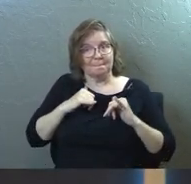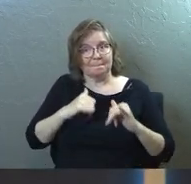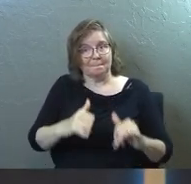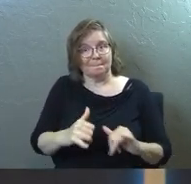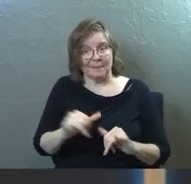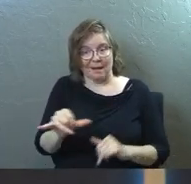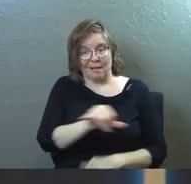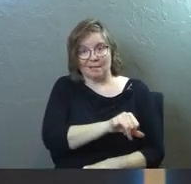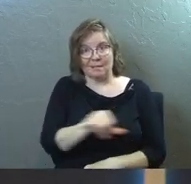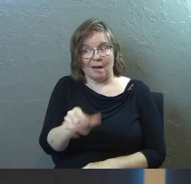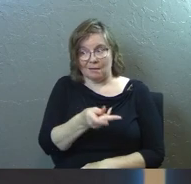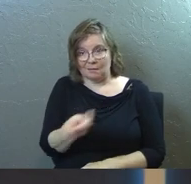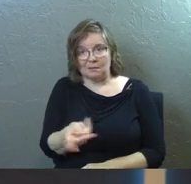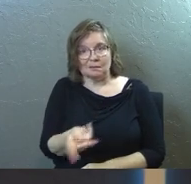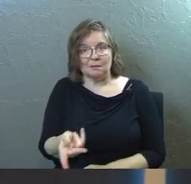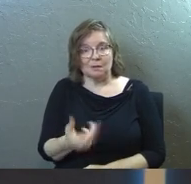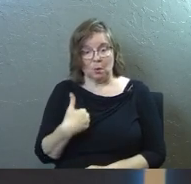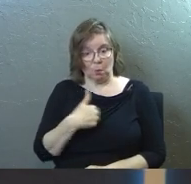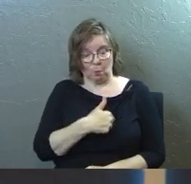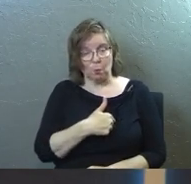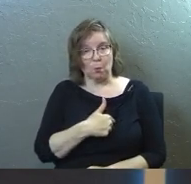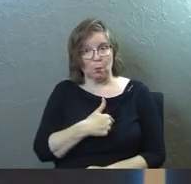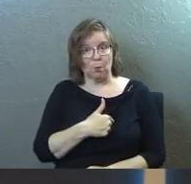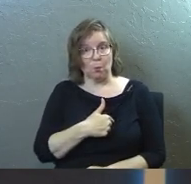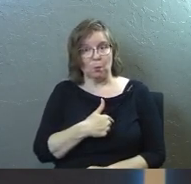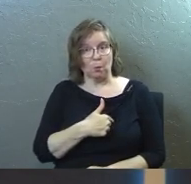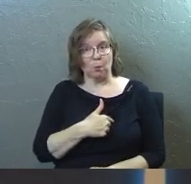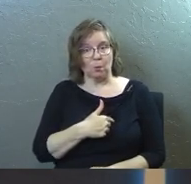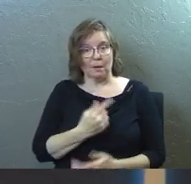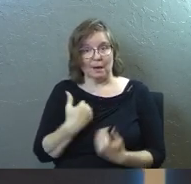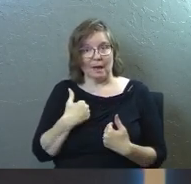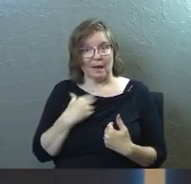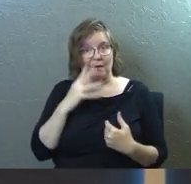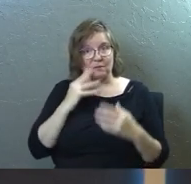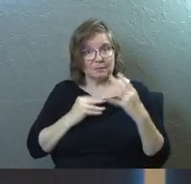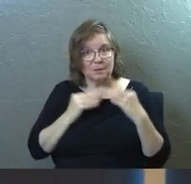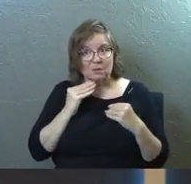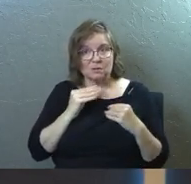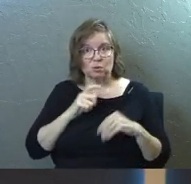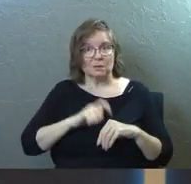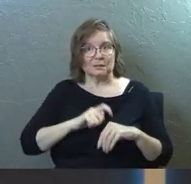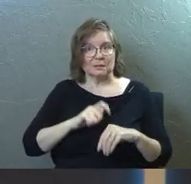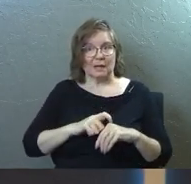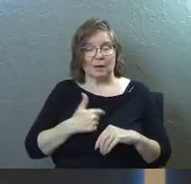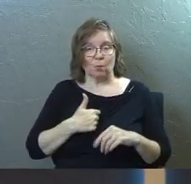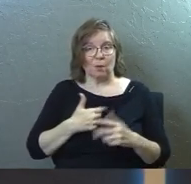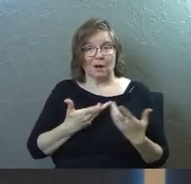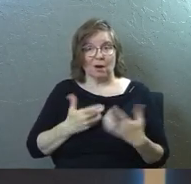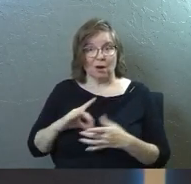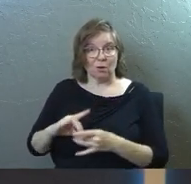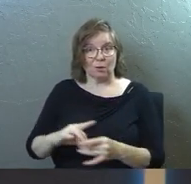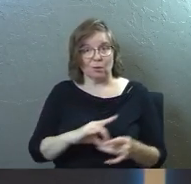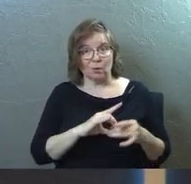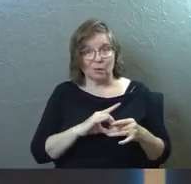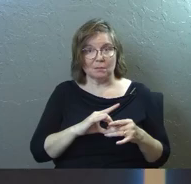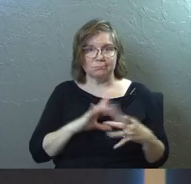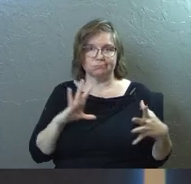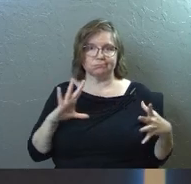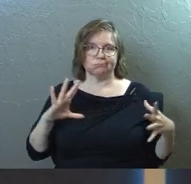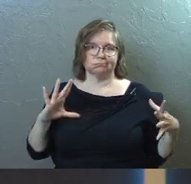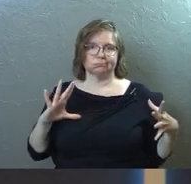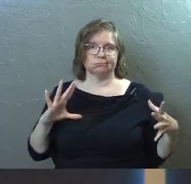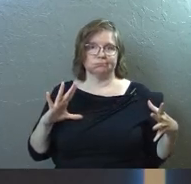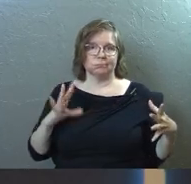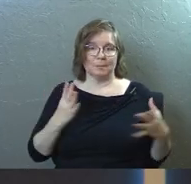and Barnabas. We too walk through moments and seasons where there is a loss of unity between us and